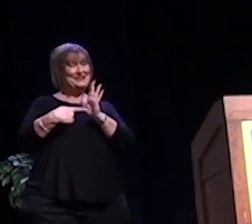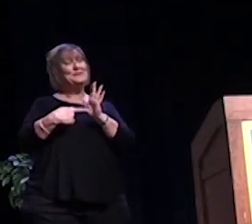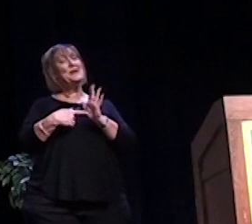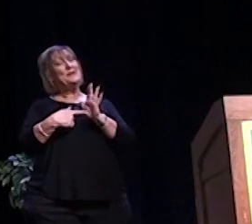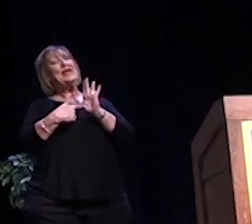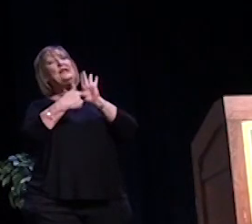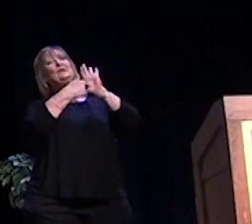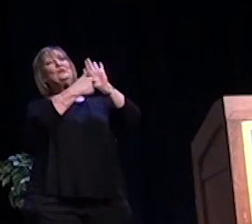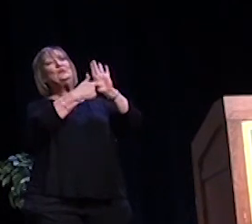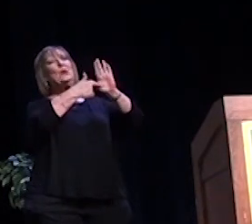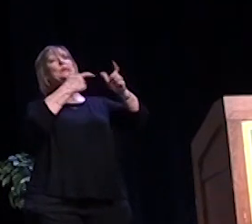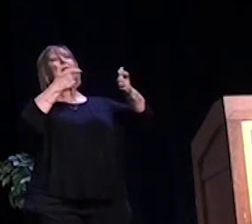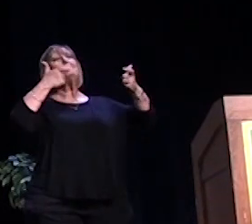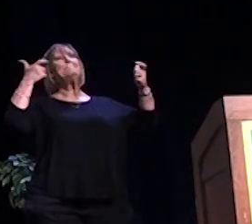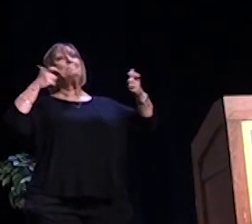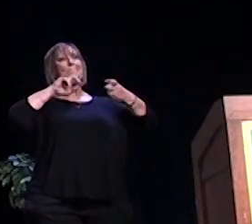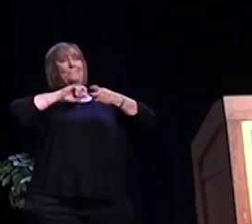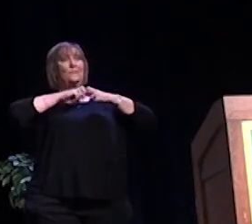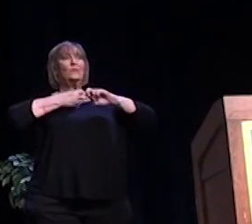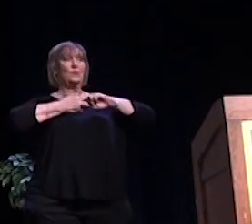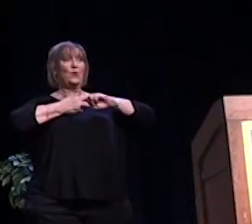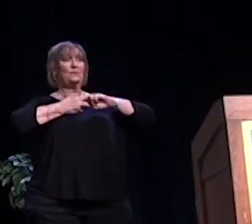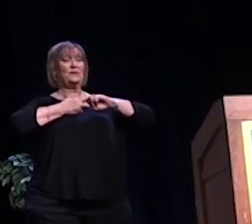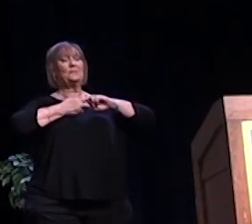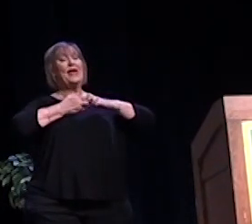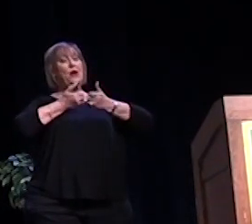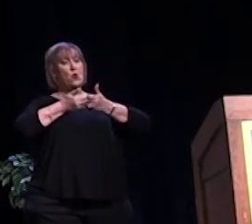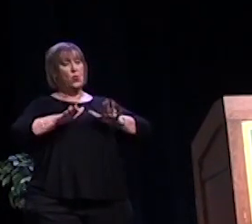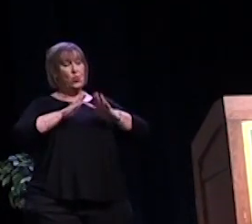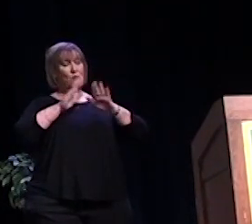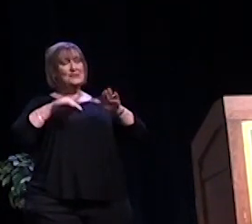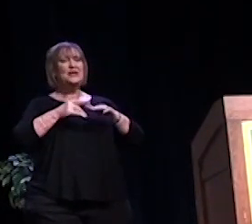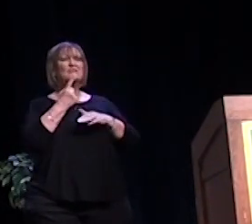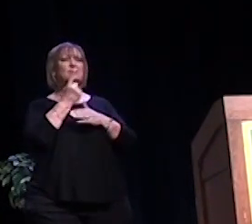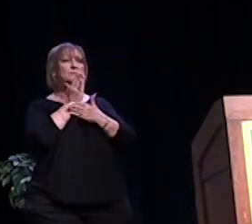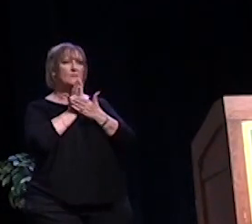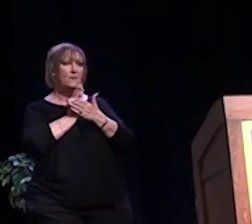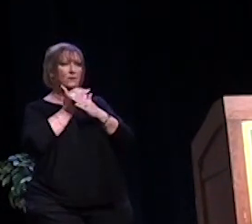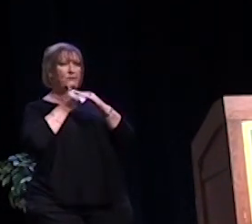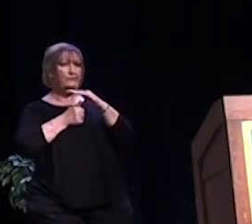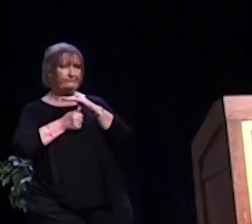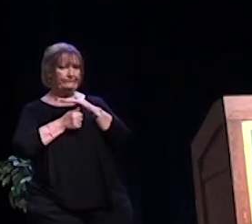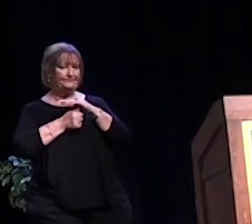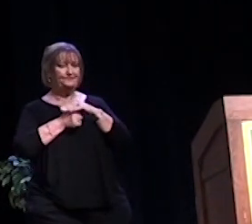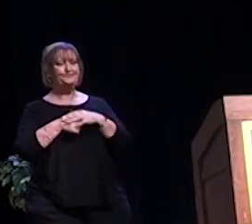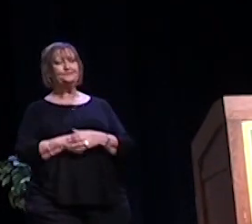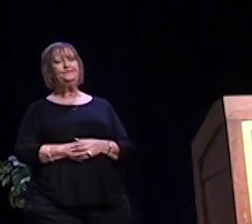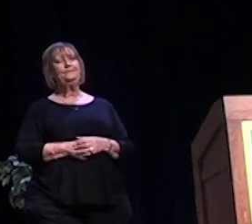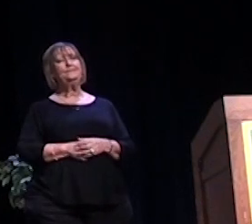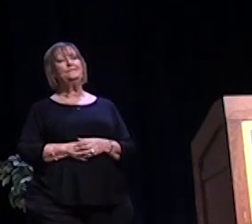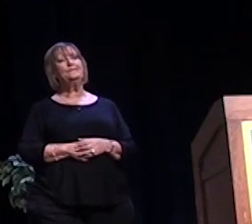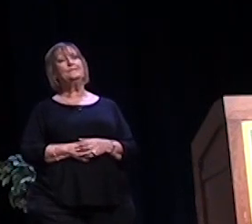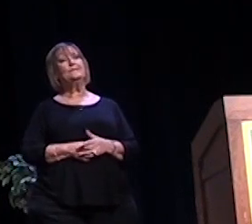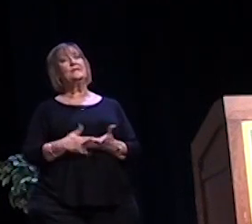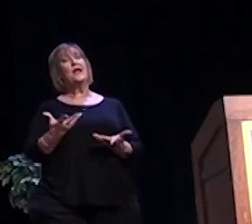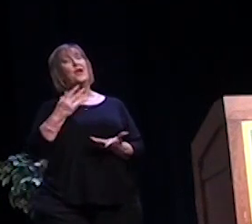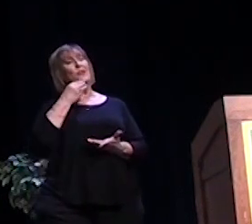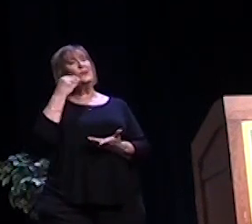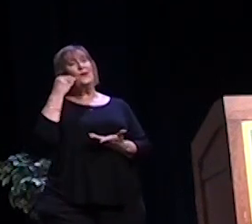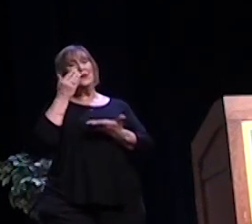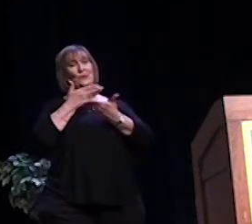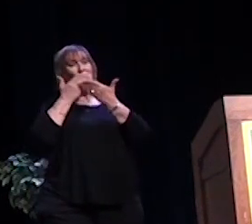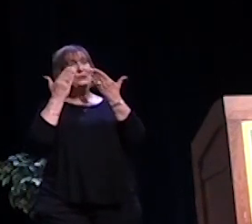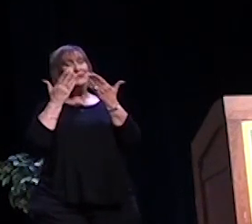much larger issue. The permanent supportive housing concept is non-time limited, and we